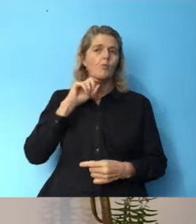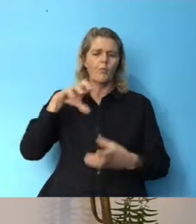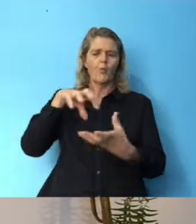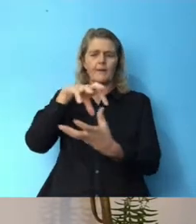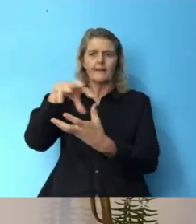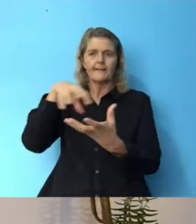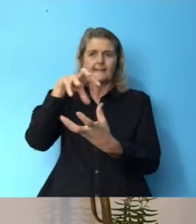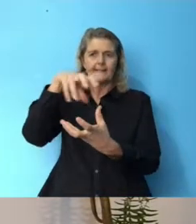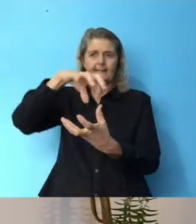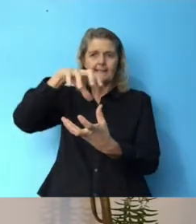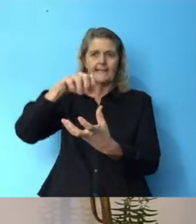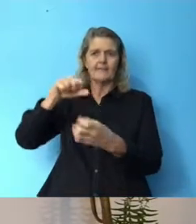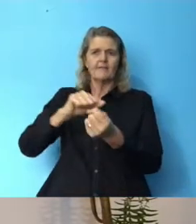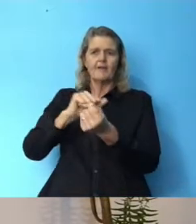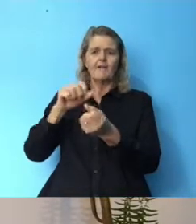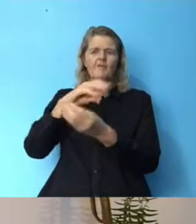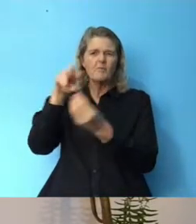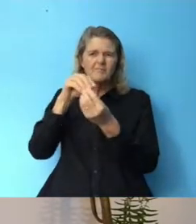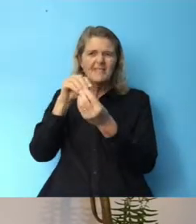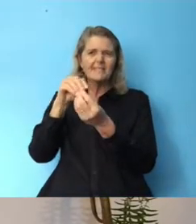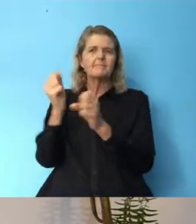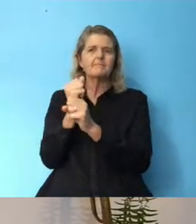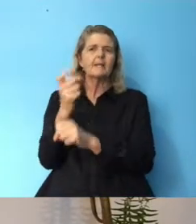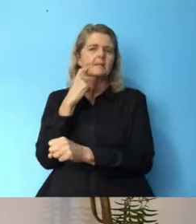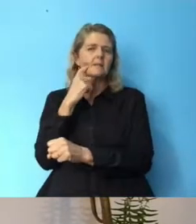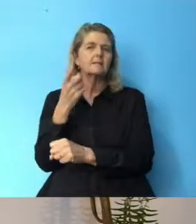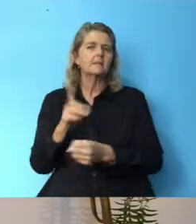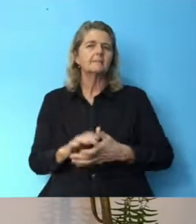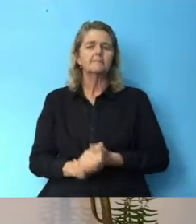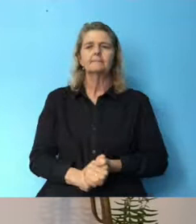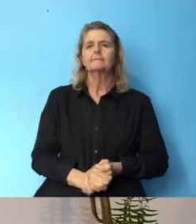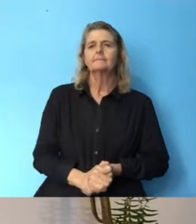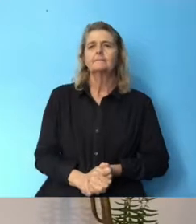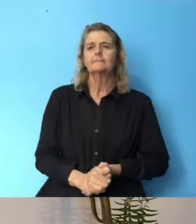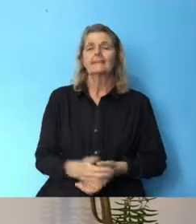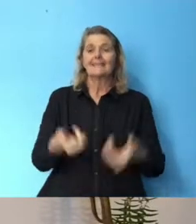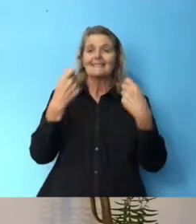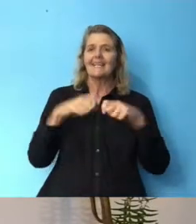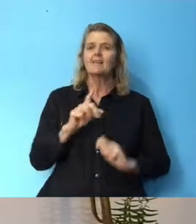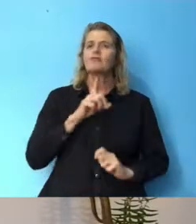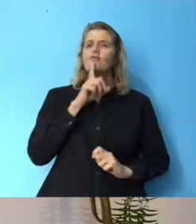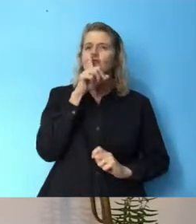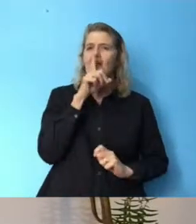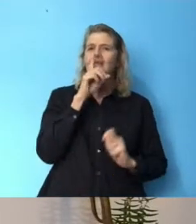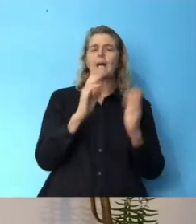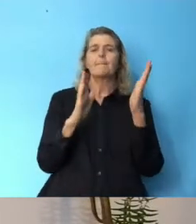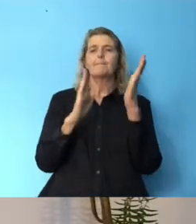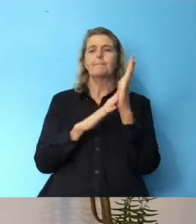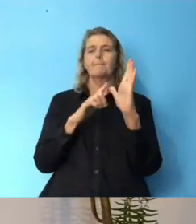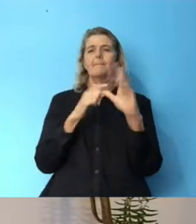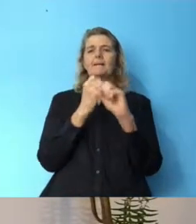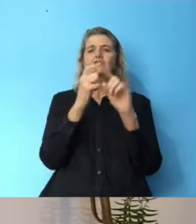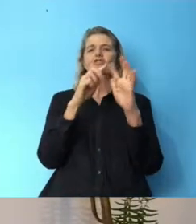two containers to mix for this week is probably going to make things a bit easier. And then we have our magenta, which